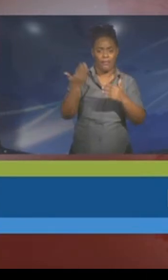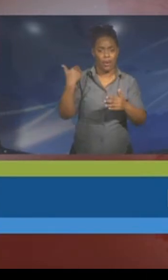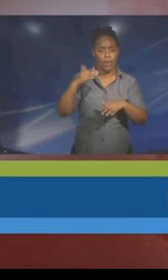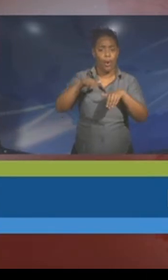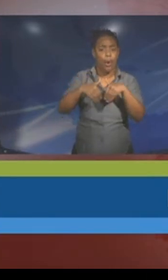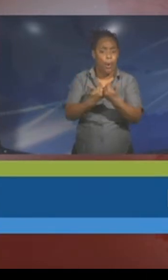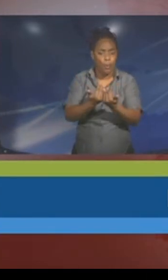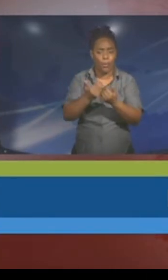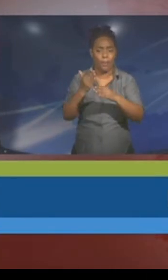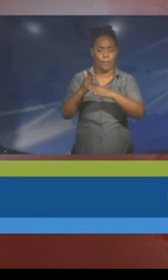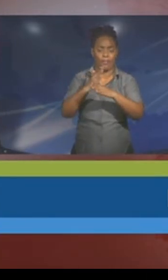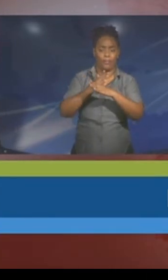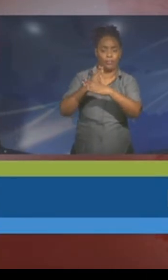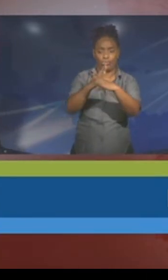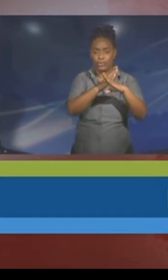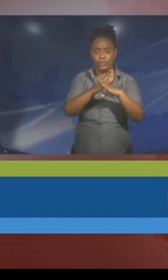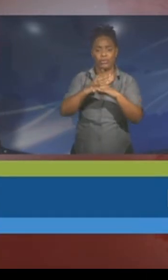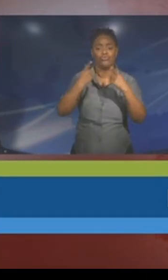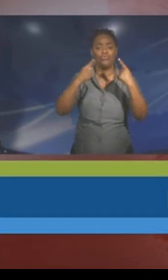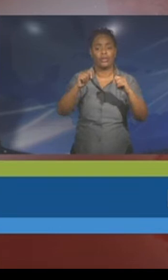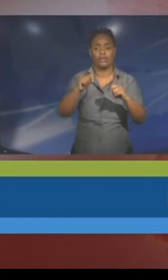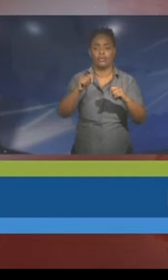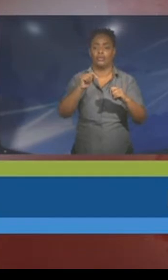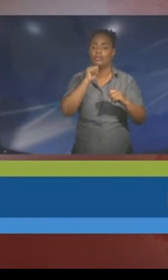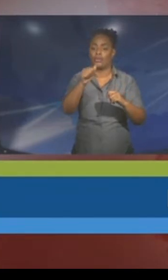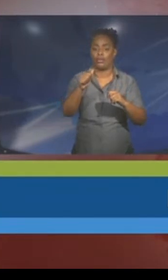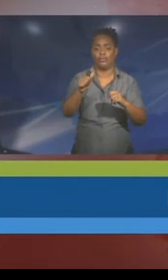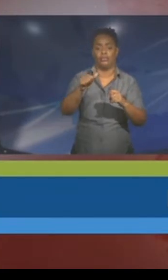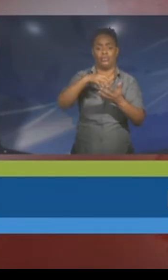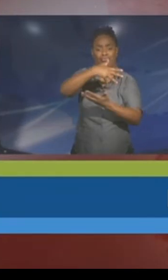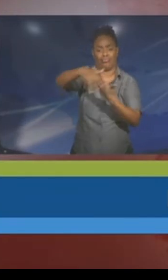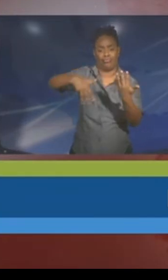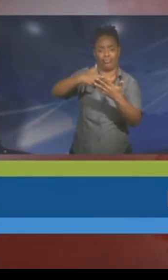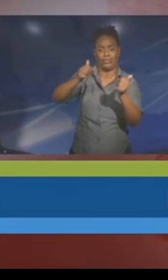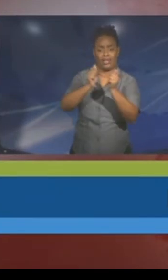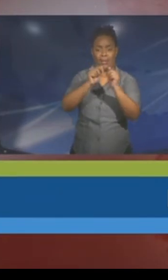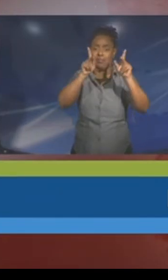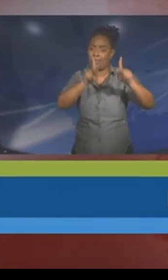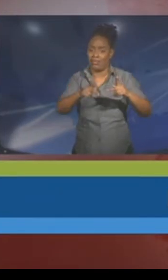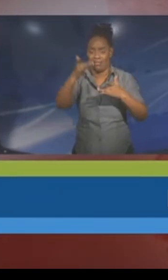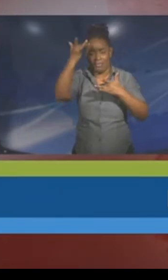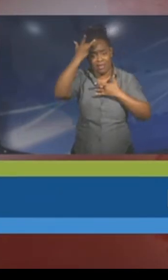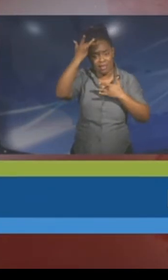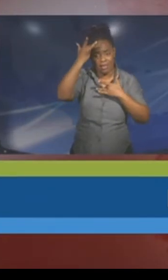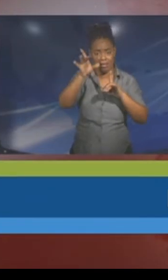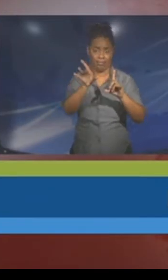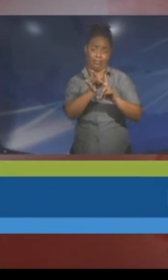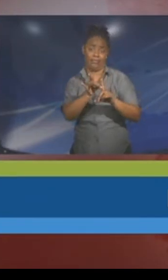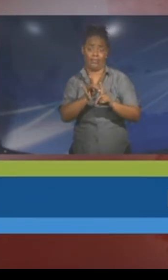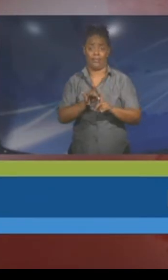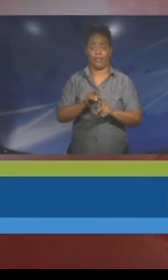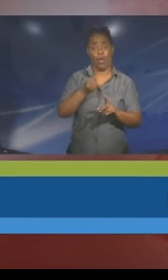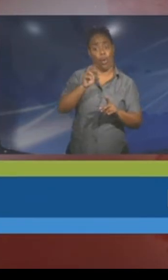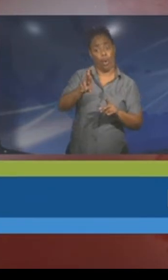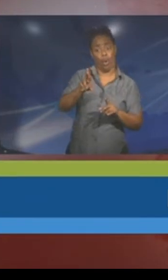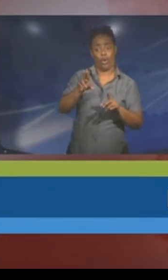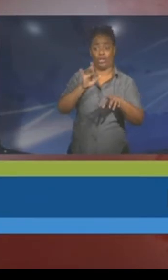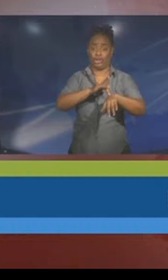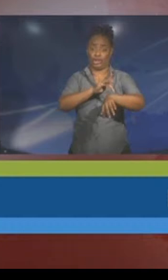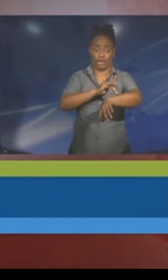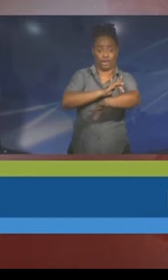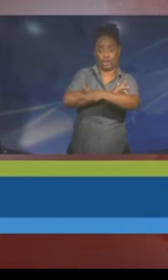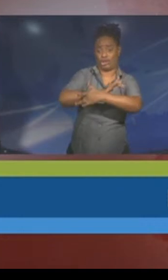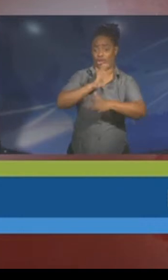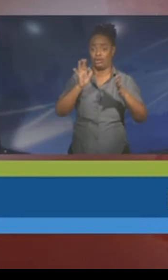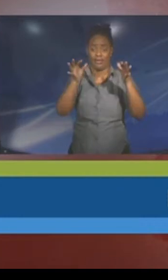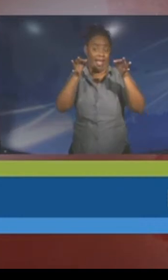measures, avoid close physical contact with infected or contaminated persons or contaminated materials. Should you display any symptoms